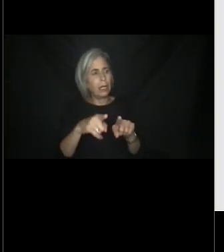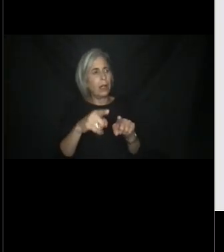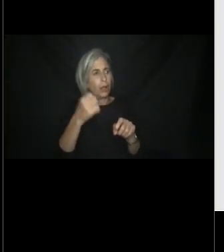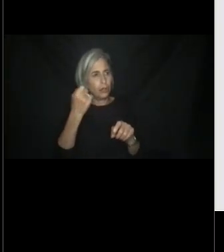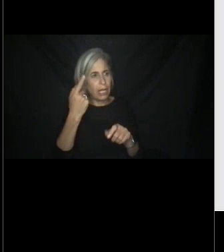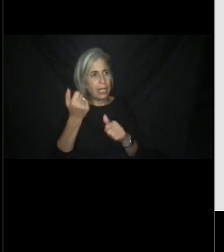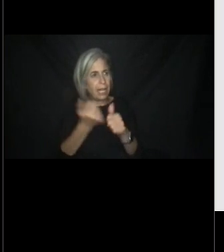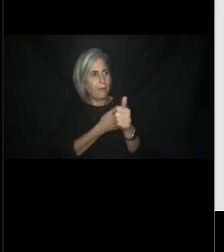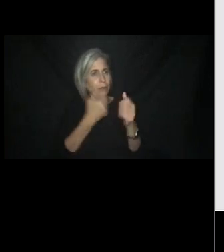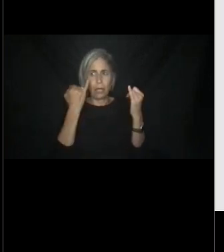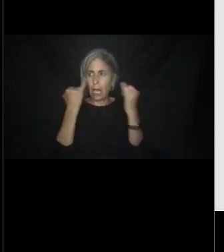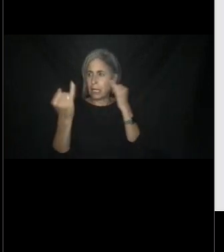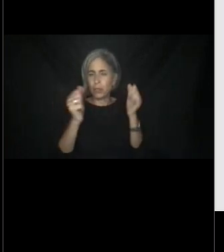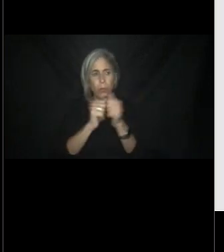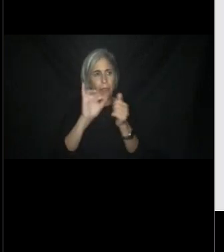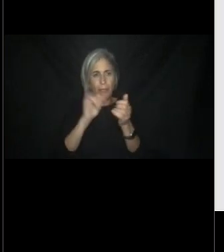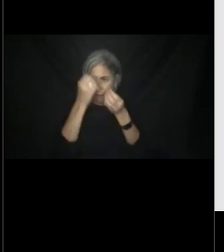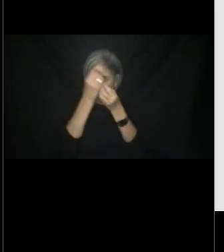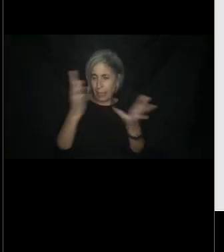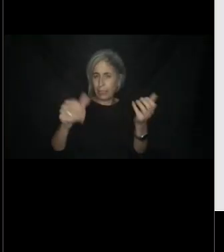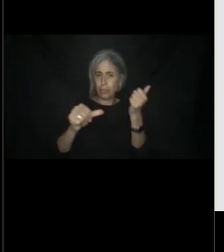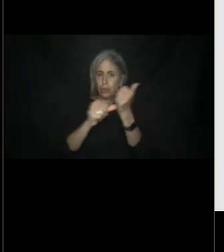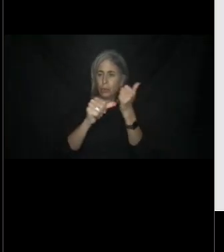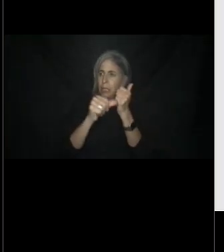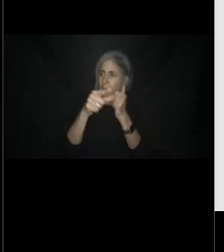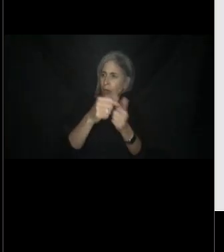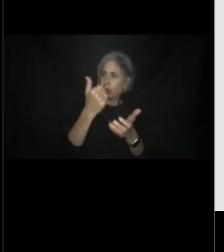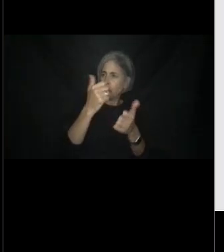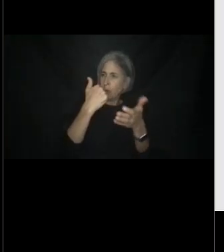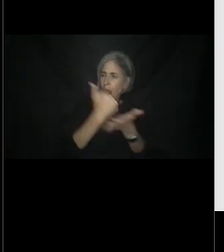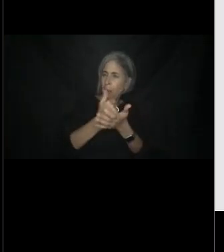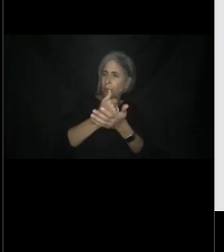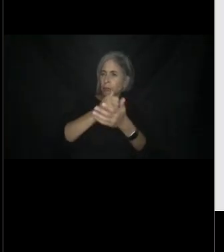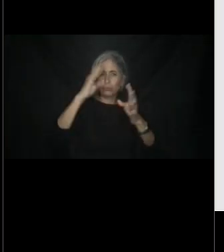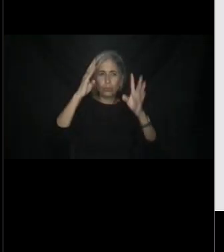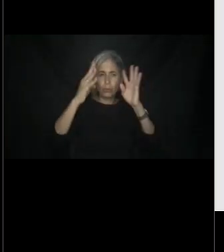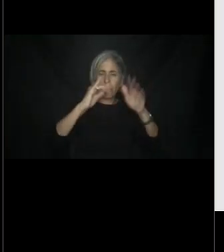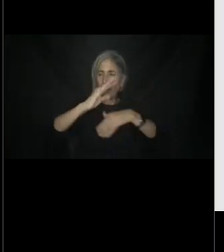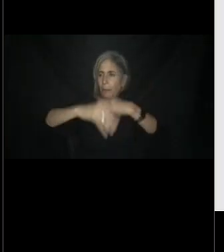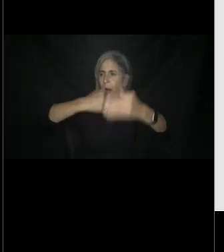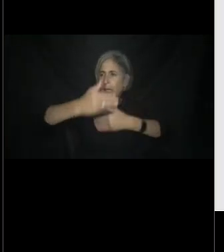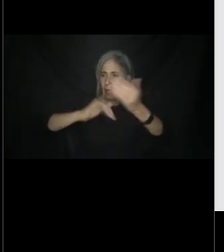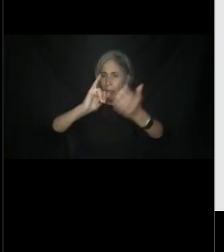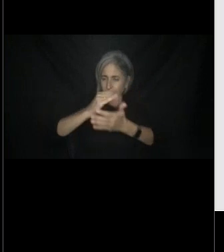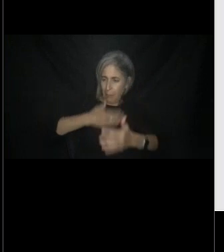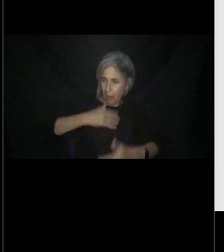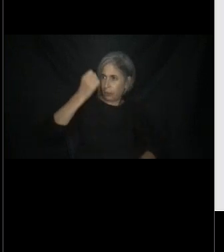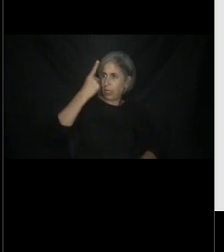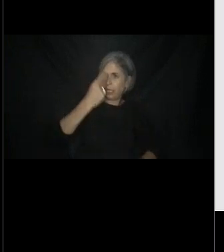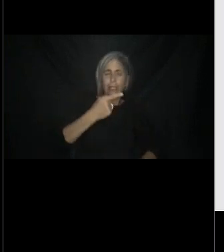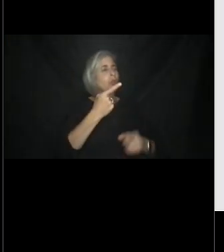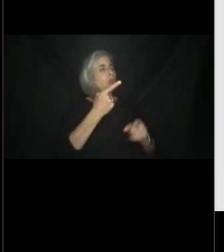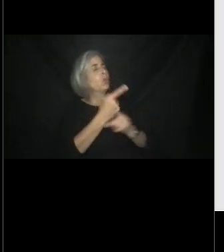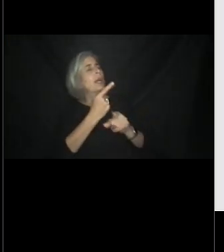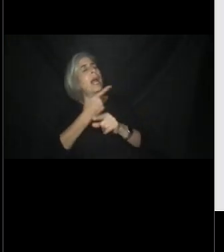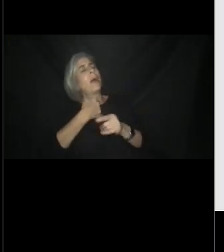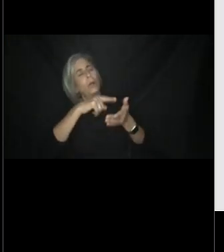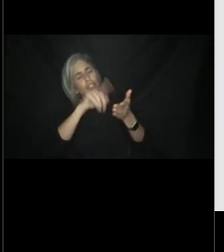together on that information. It's to assist her in formulating the process, what I understood. Great. I just wanted to double